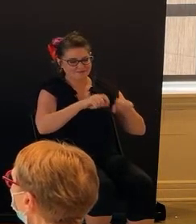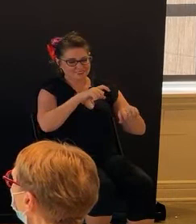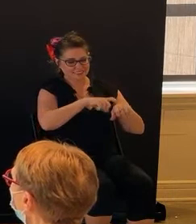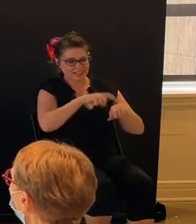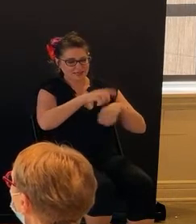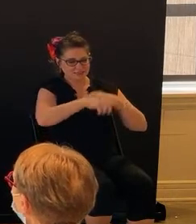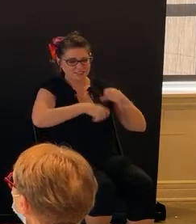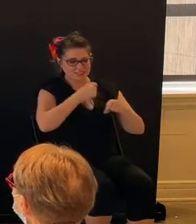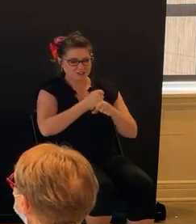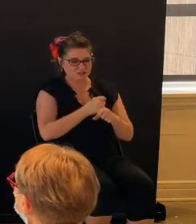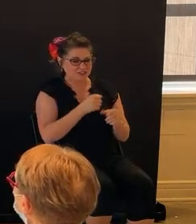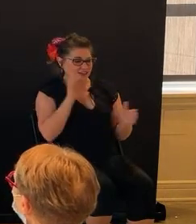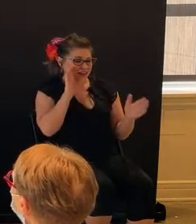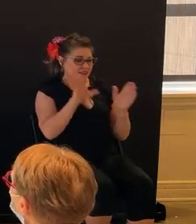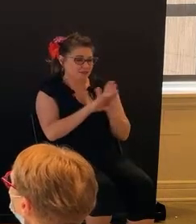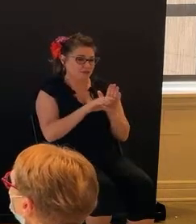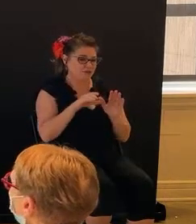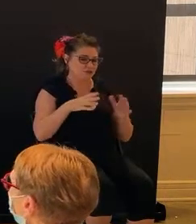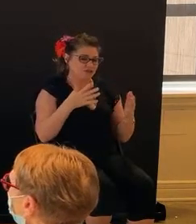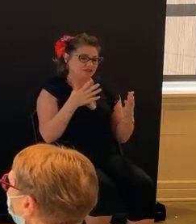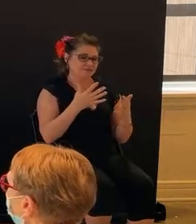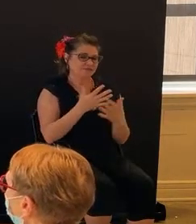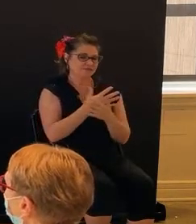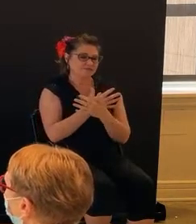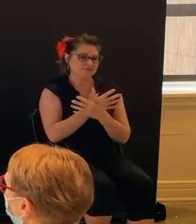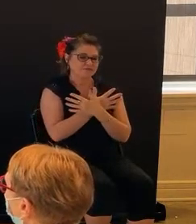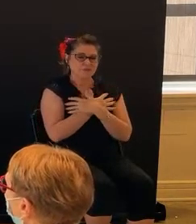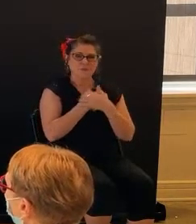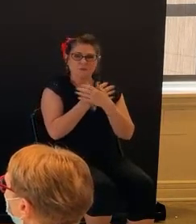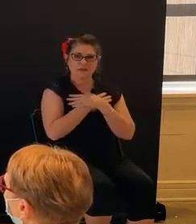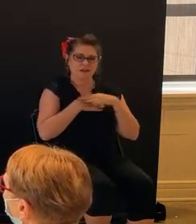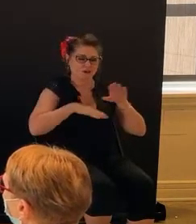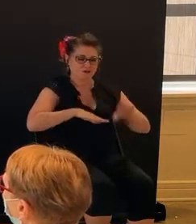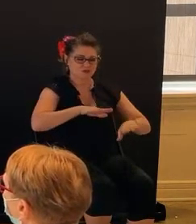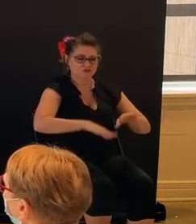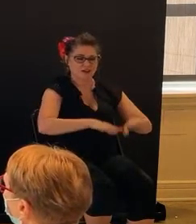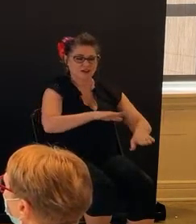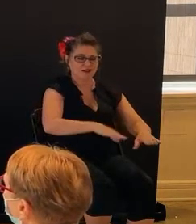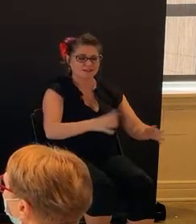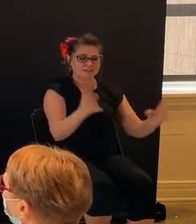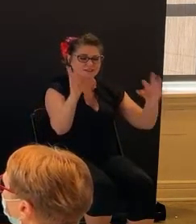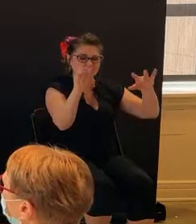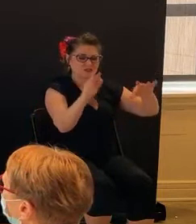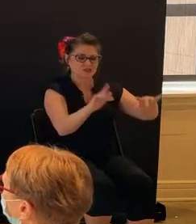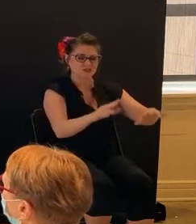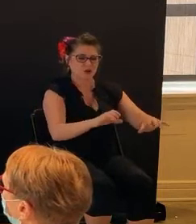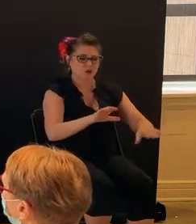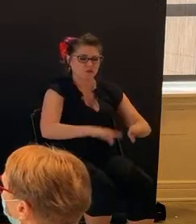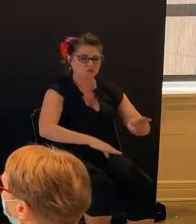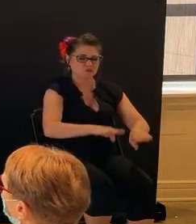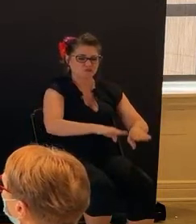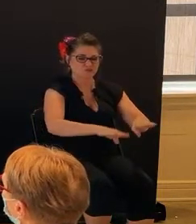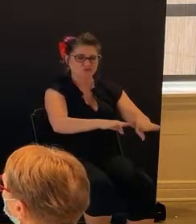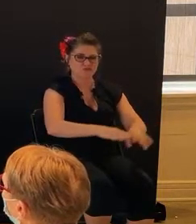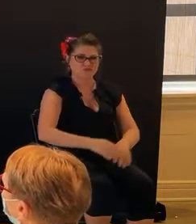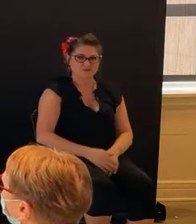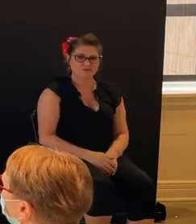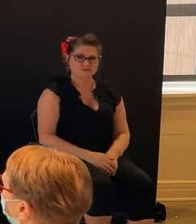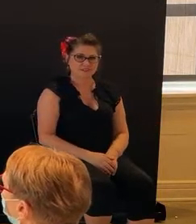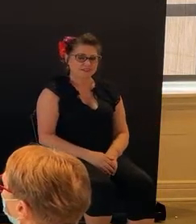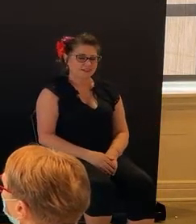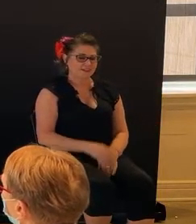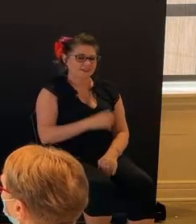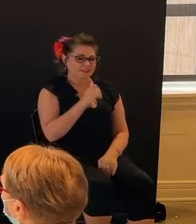earlier this winter. When I was out there and just sort of wandering around, and suddenly you see bears, or I didn't actually see a